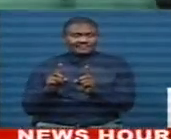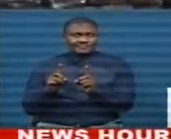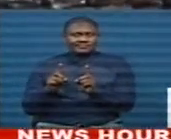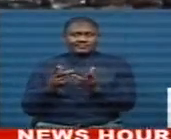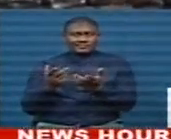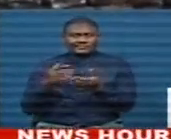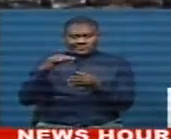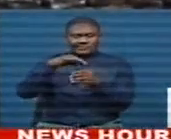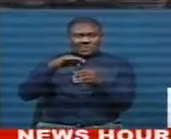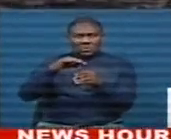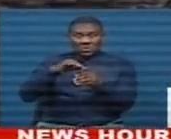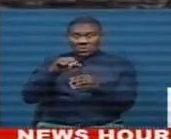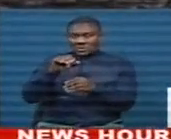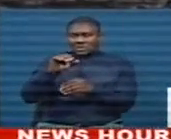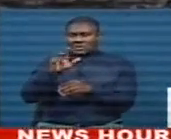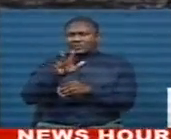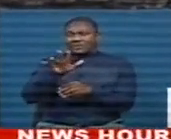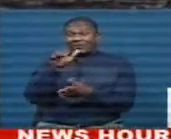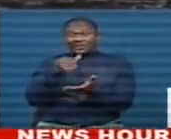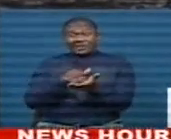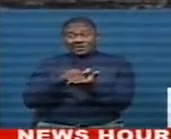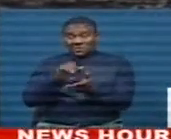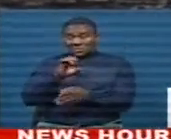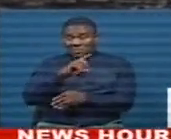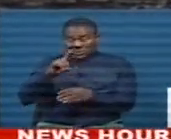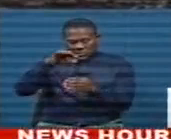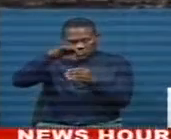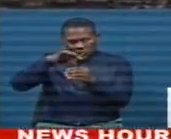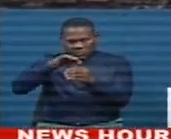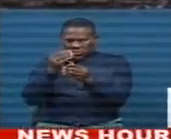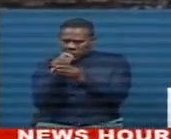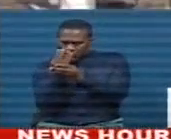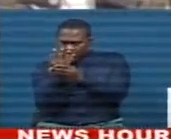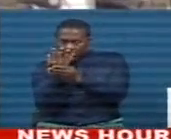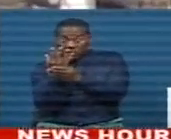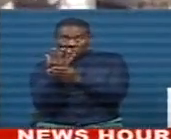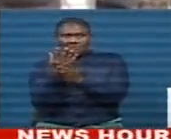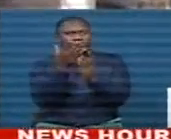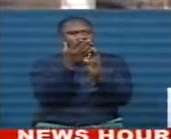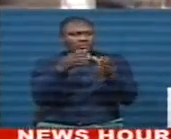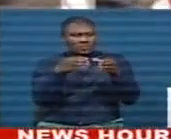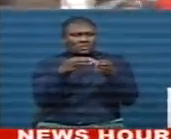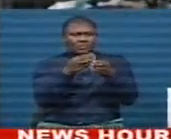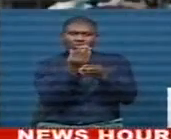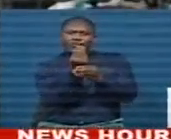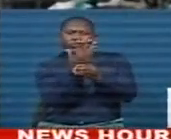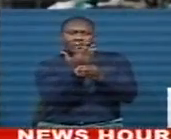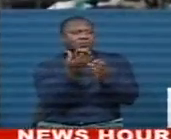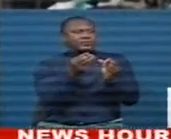by nursing 35,000 cashew seedlings to distribute to 5,000 farmers registered under the